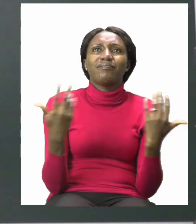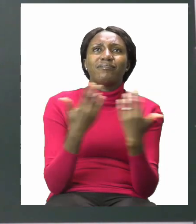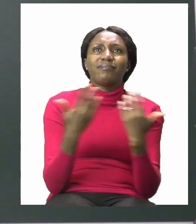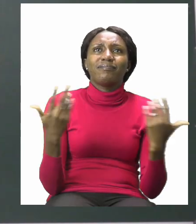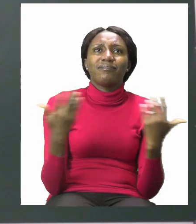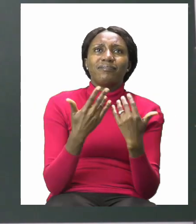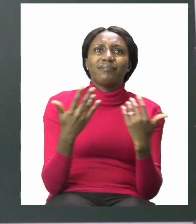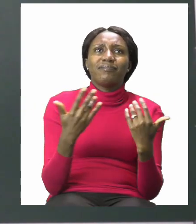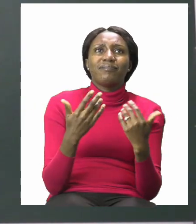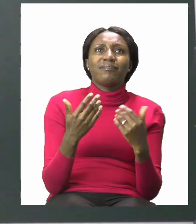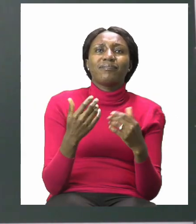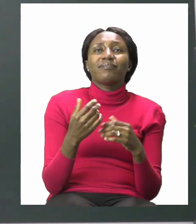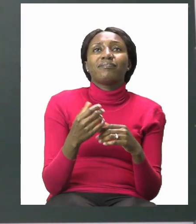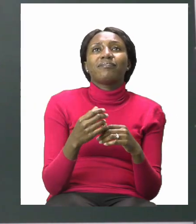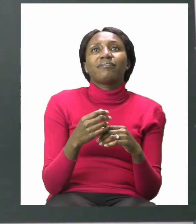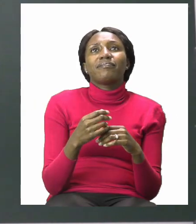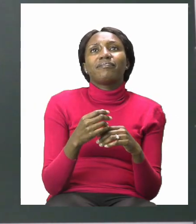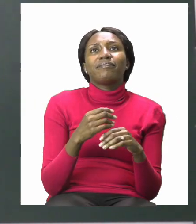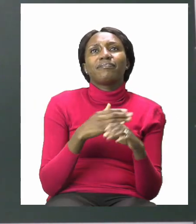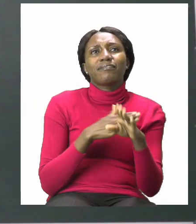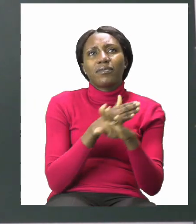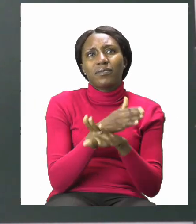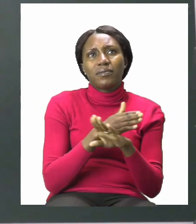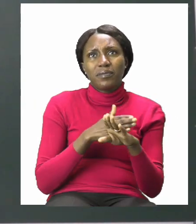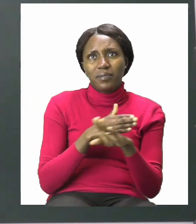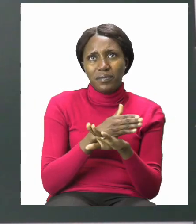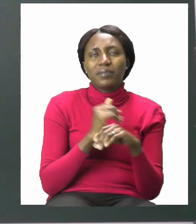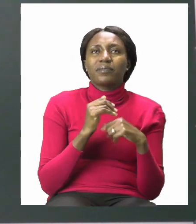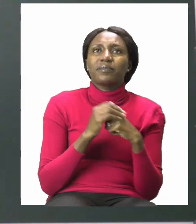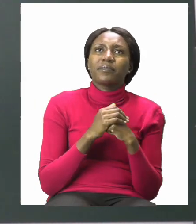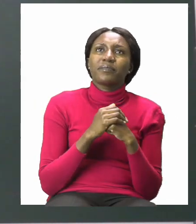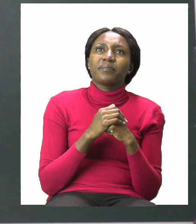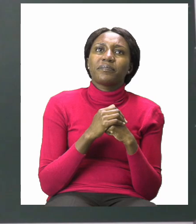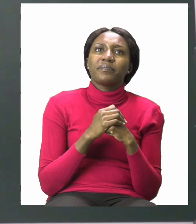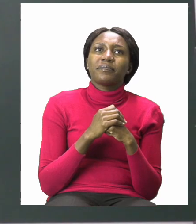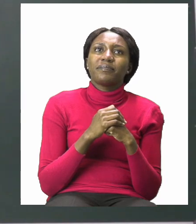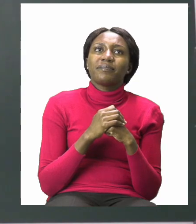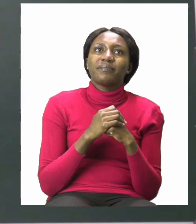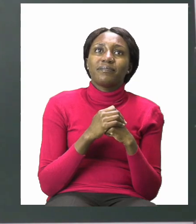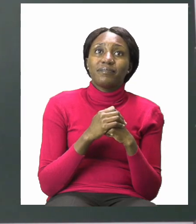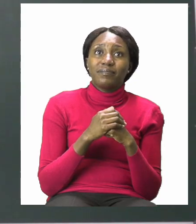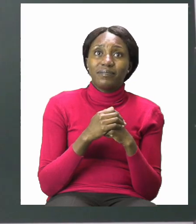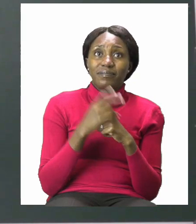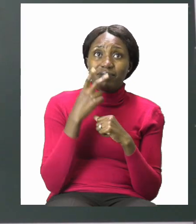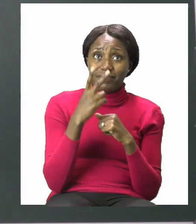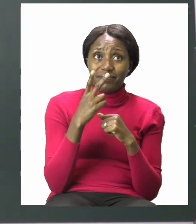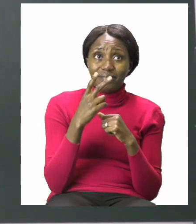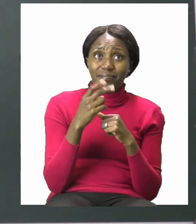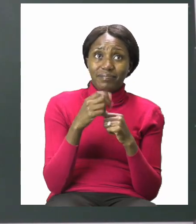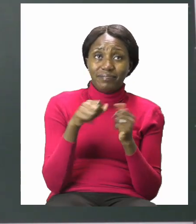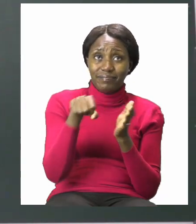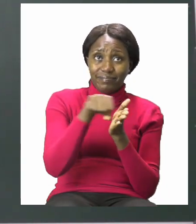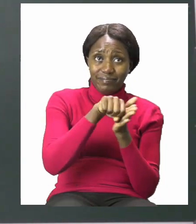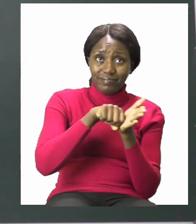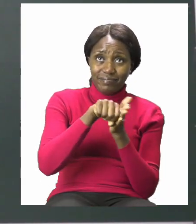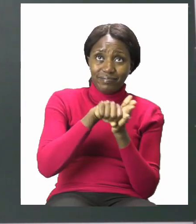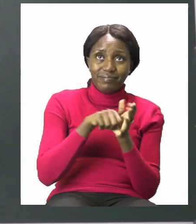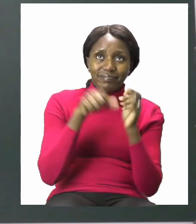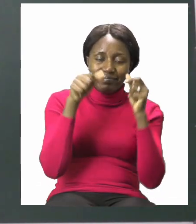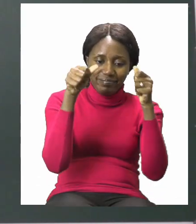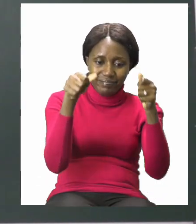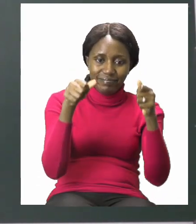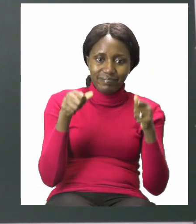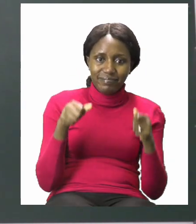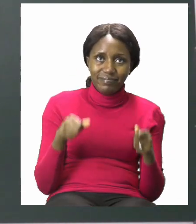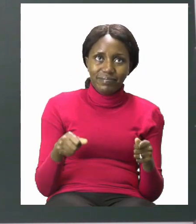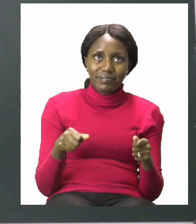wood. So I'm going to paste my house in my booklet. Remember, when you're pasting, you